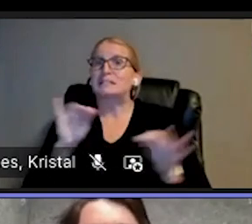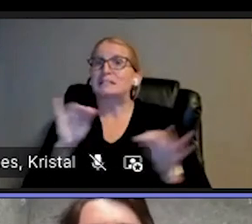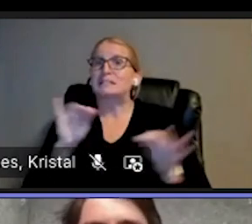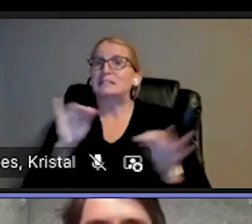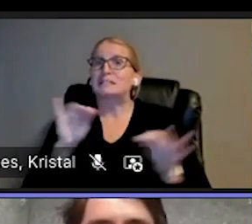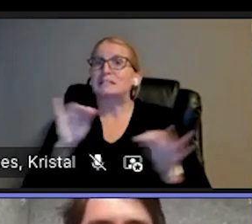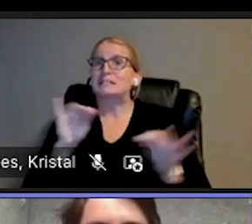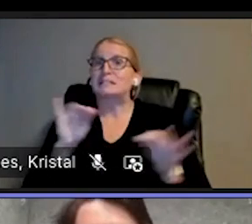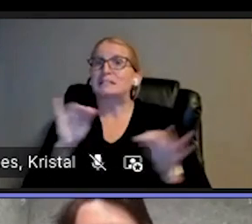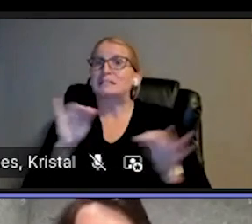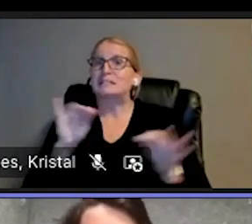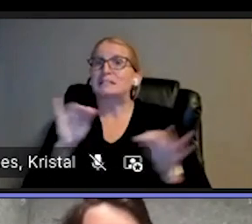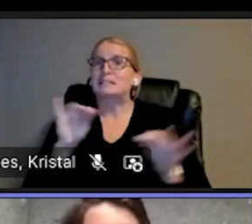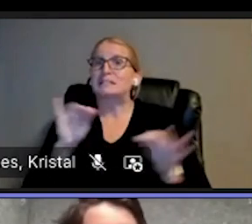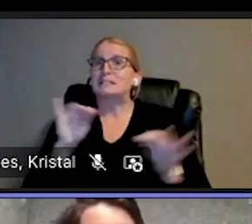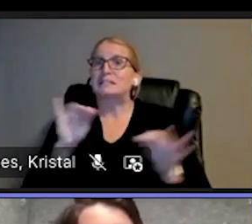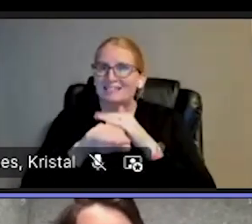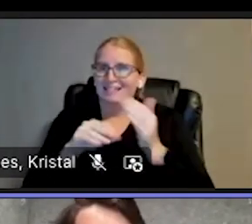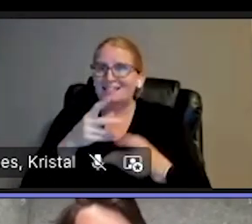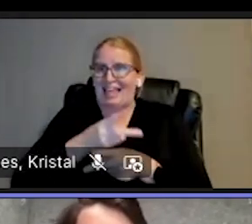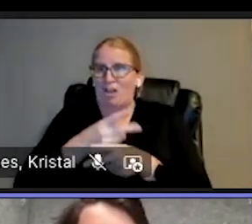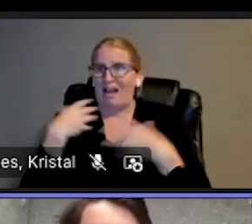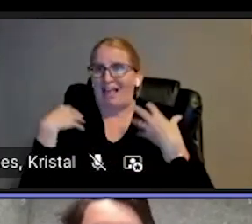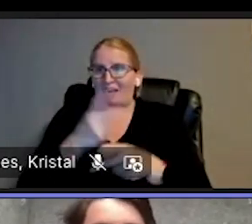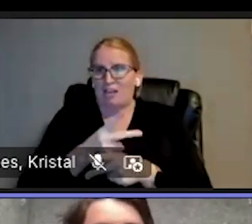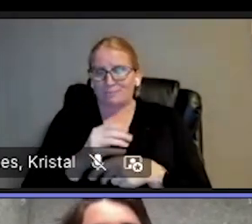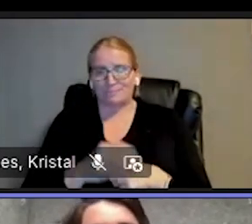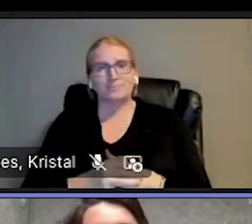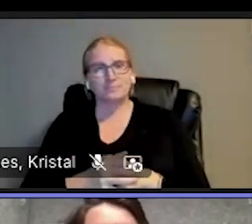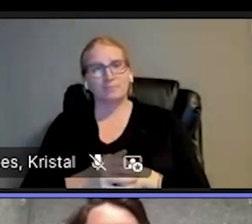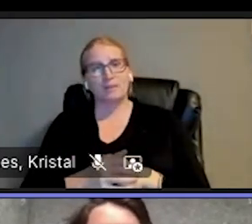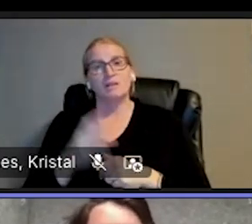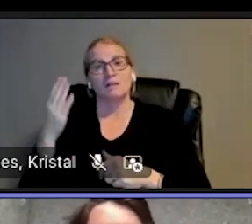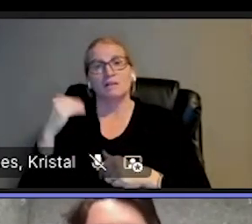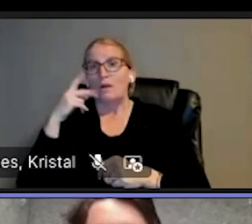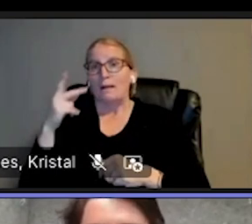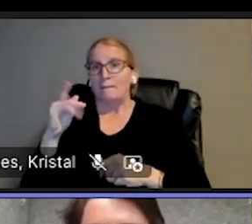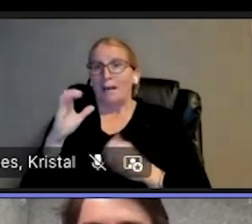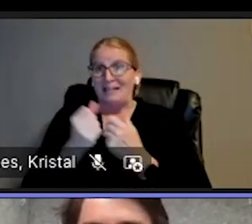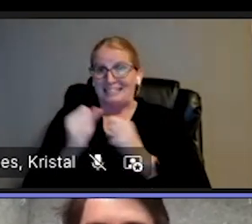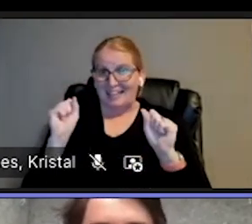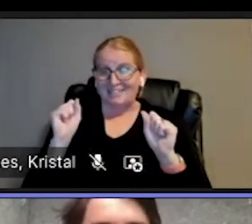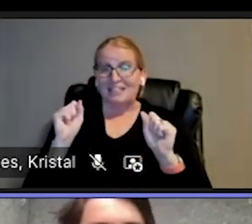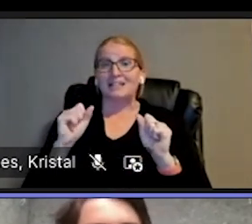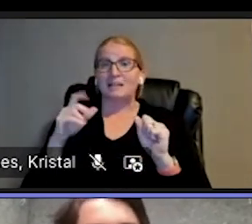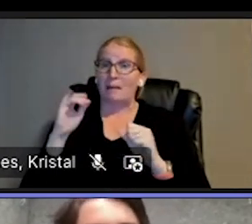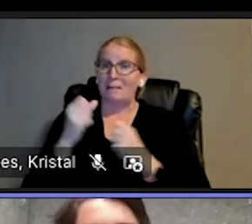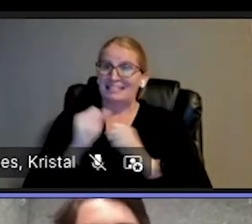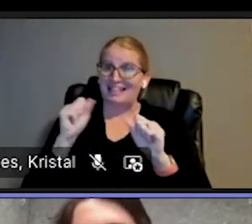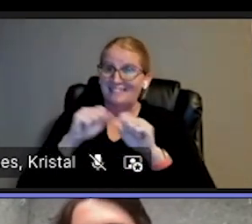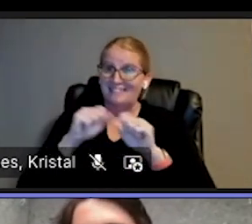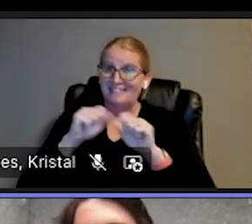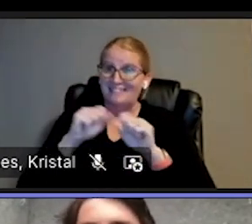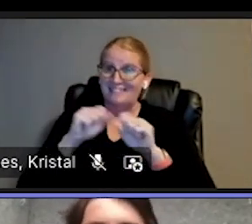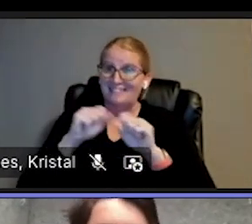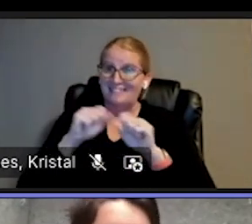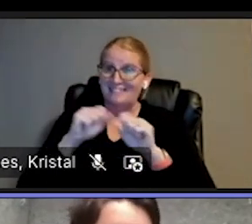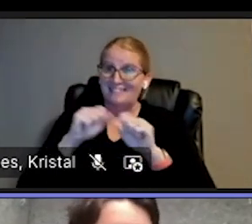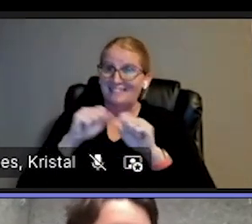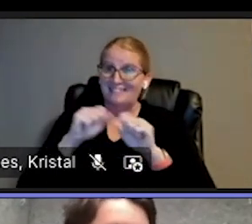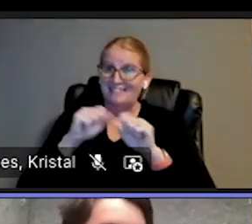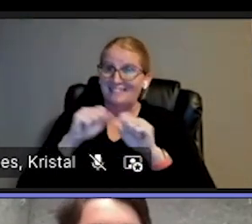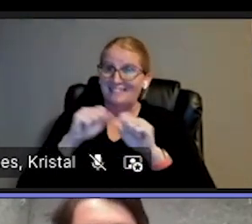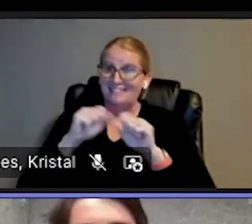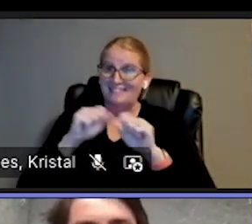On the public safety side of things, public safety systems are continuing to evolve, but a lot of